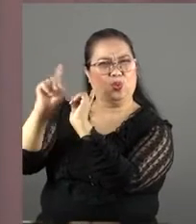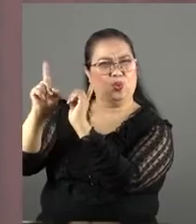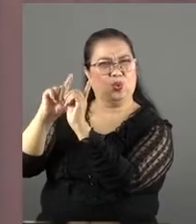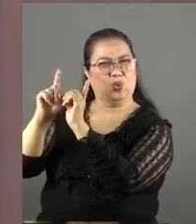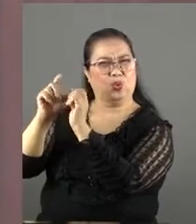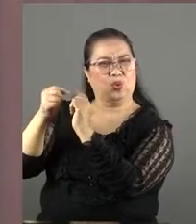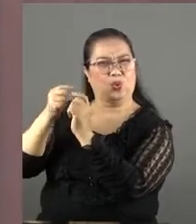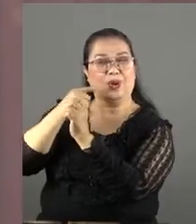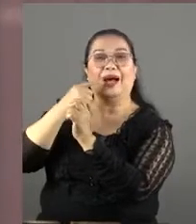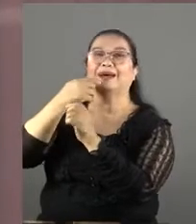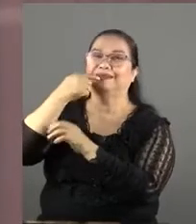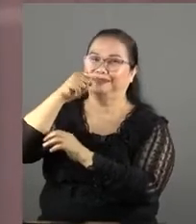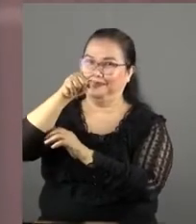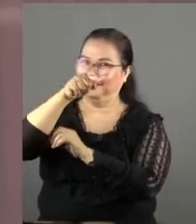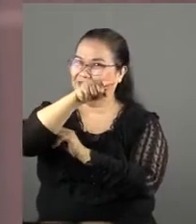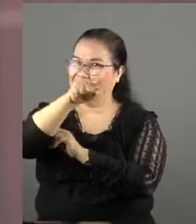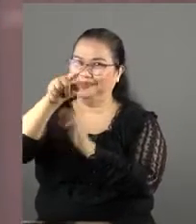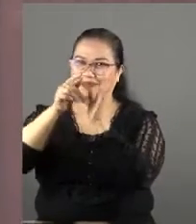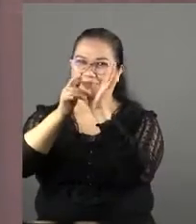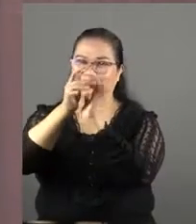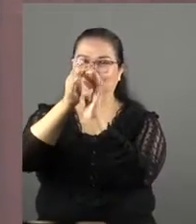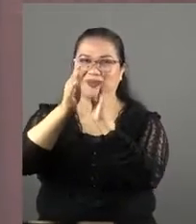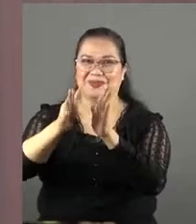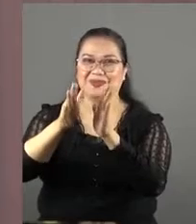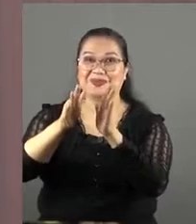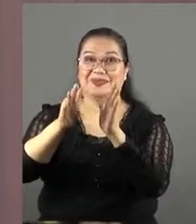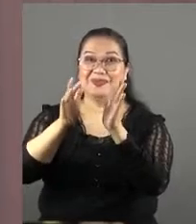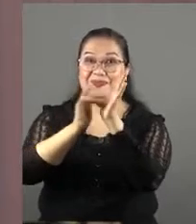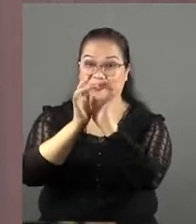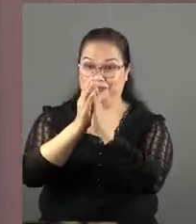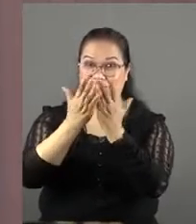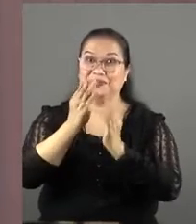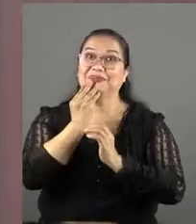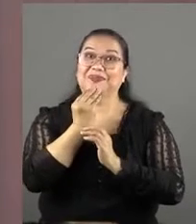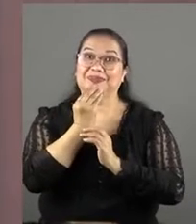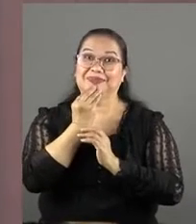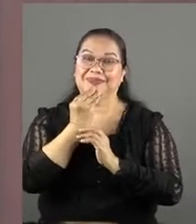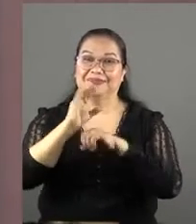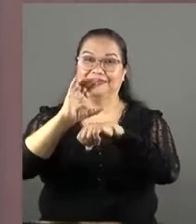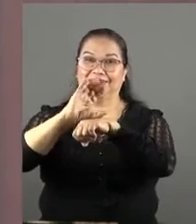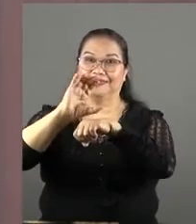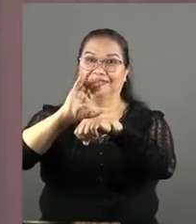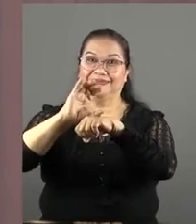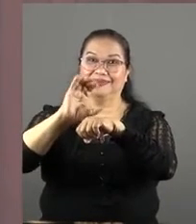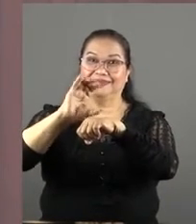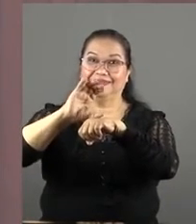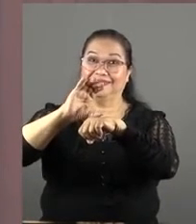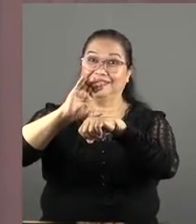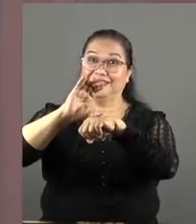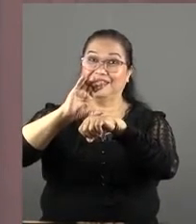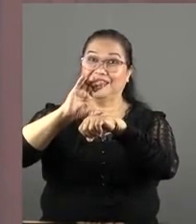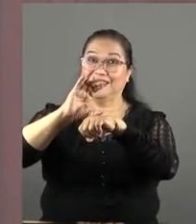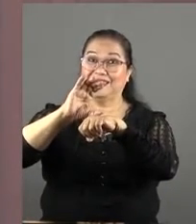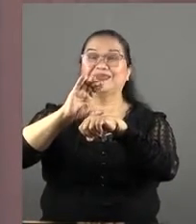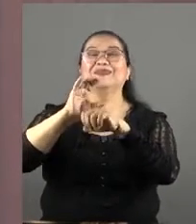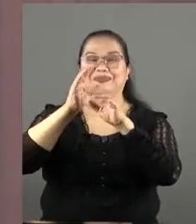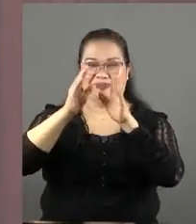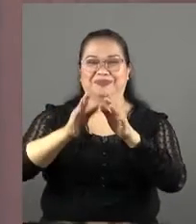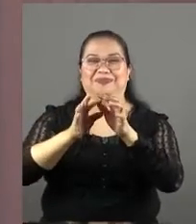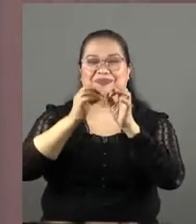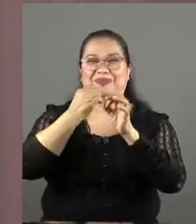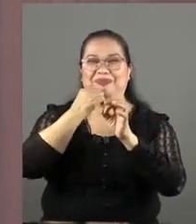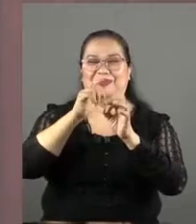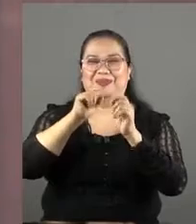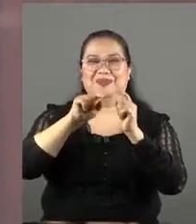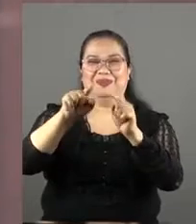to Christians. The book of Hebrews was written to churchgoers in that area where this writer